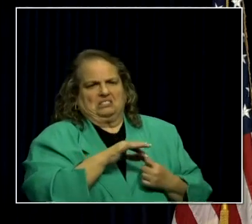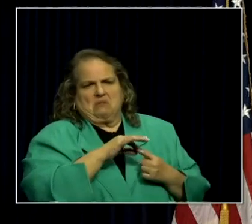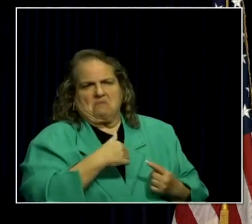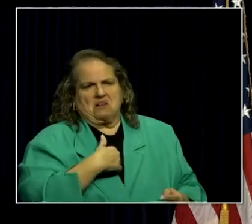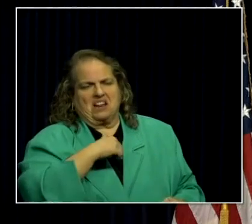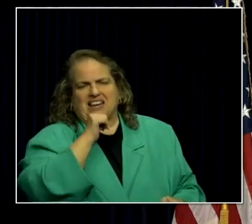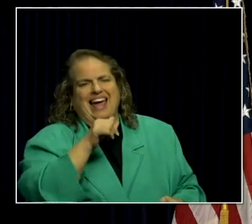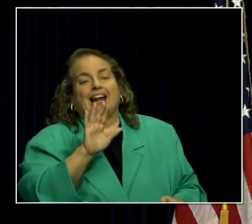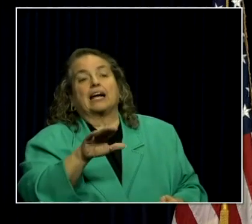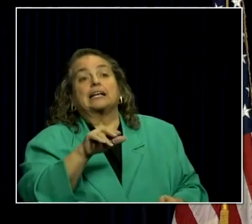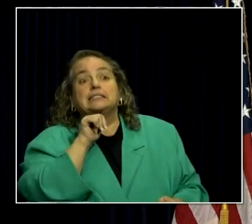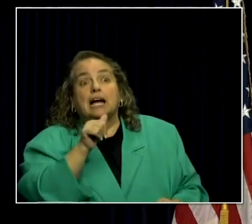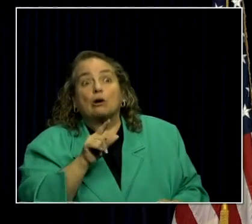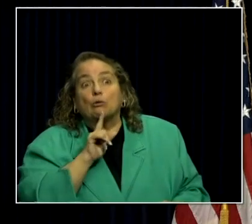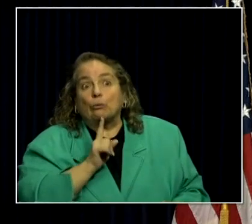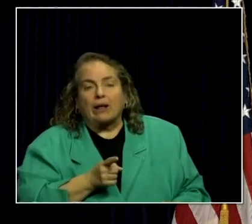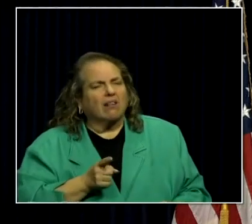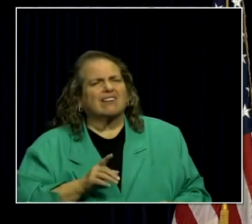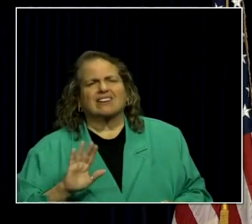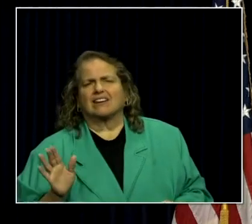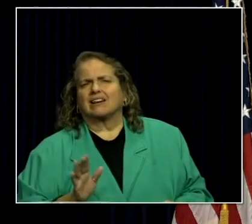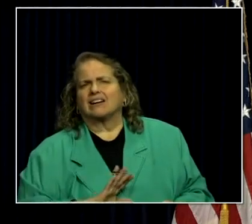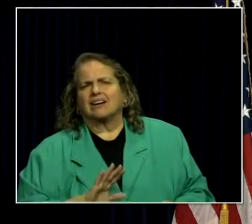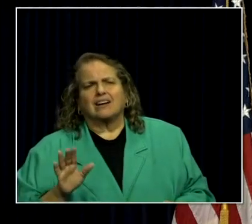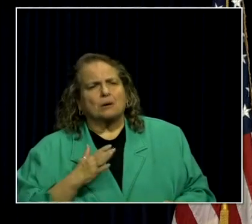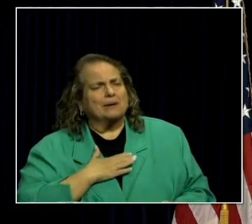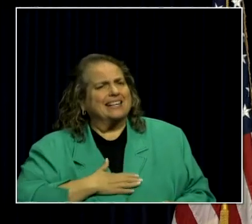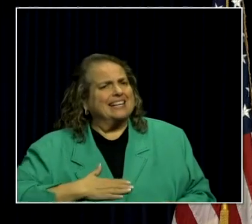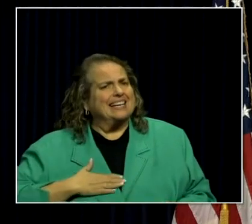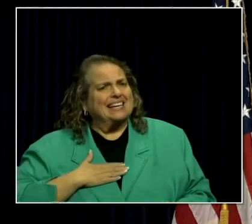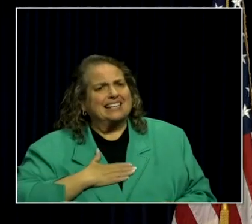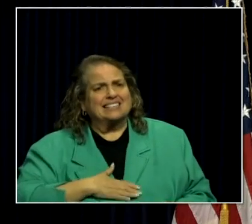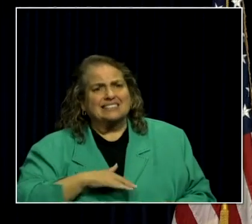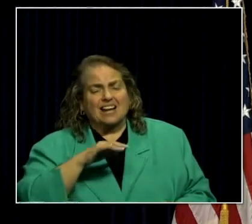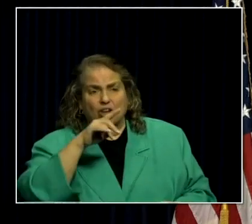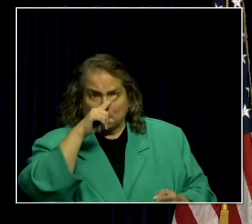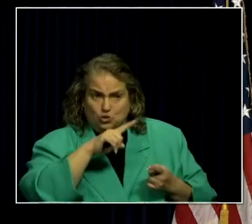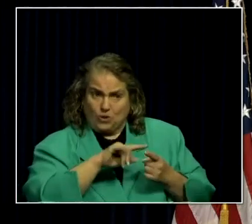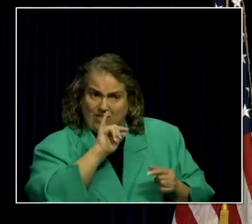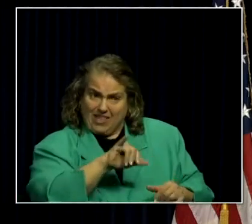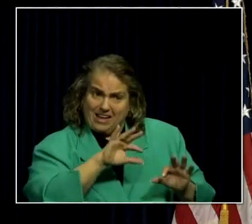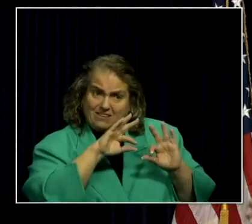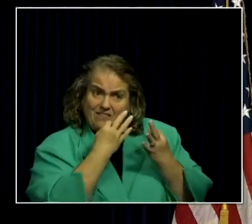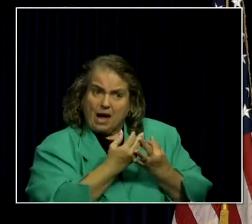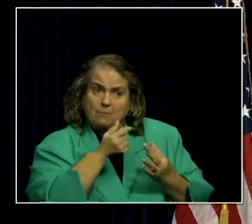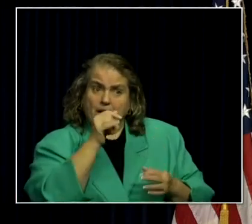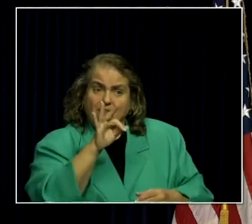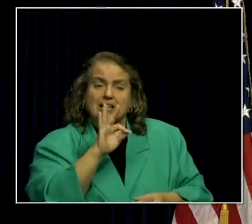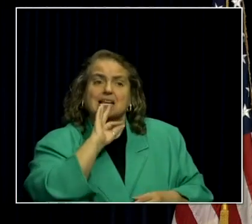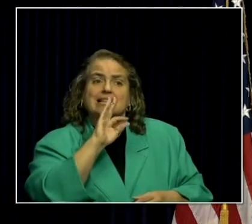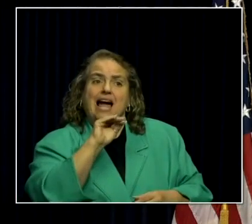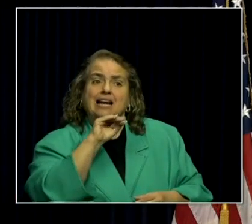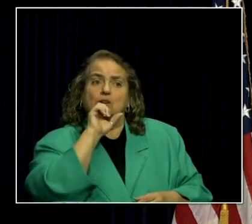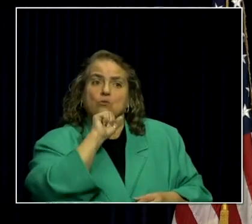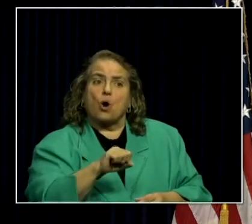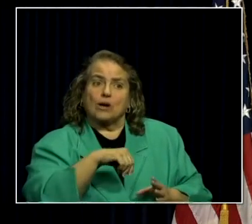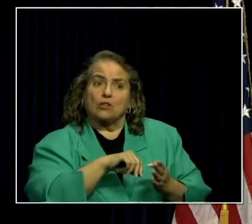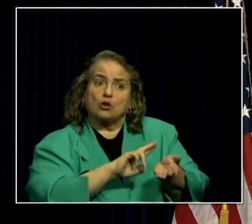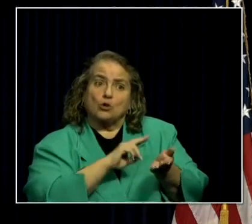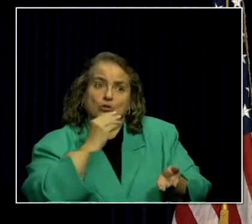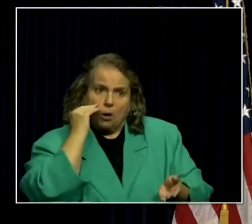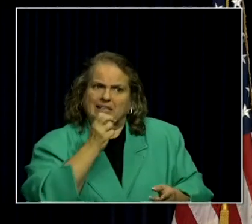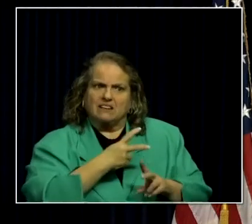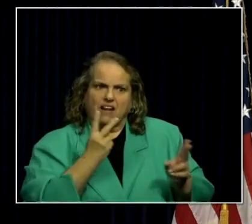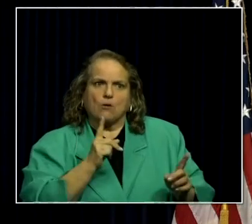not real. That family of the 90-year-old from the nursing home, it's very real to them, and it came to them. And